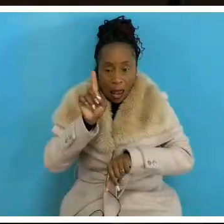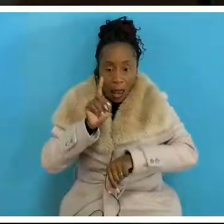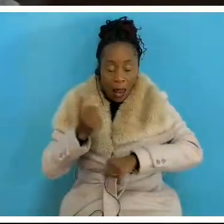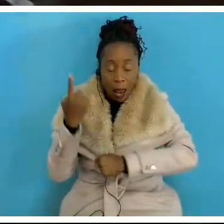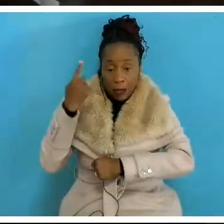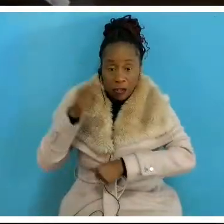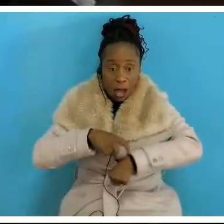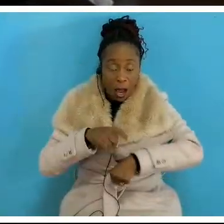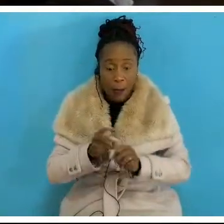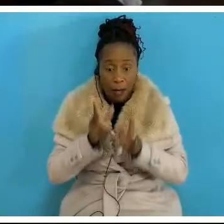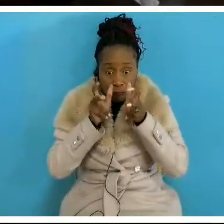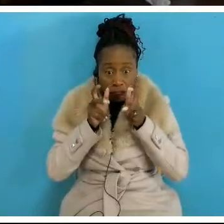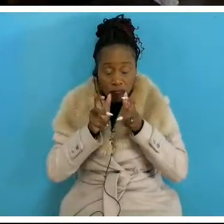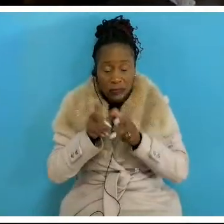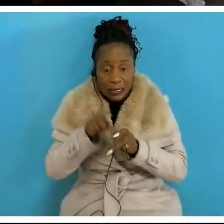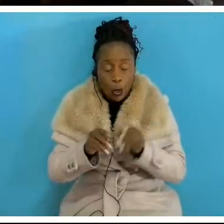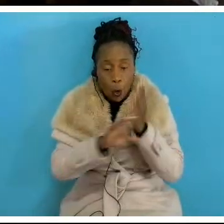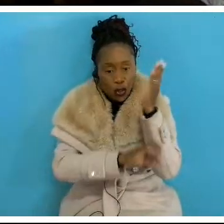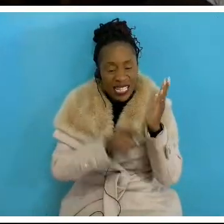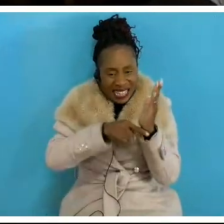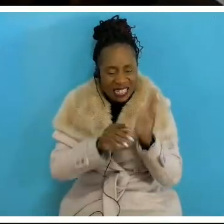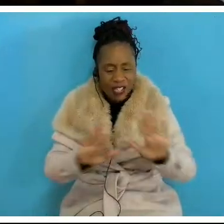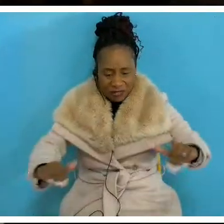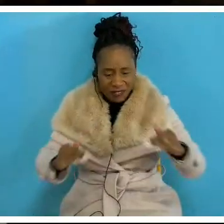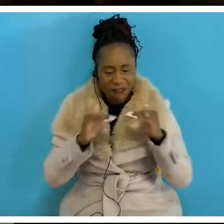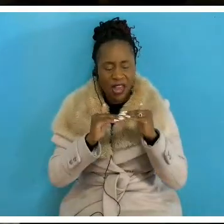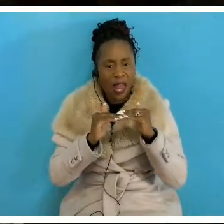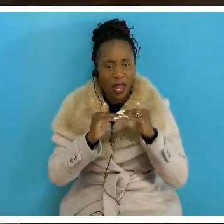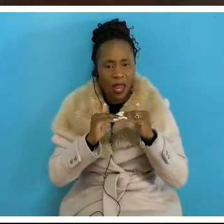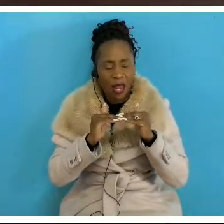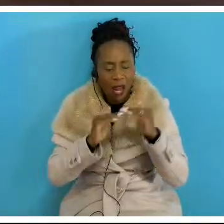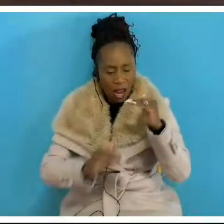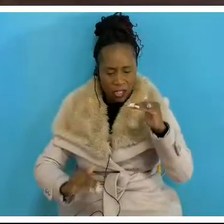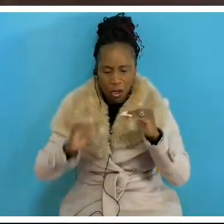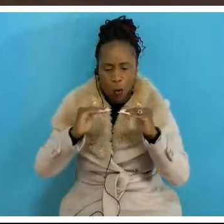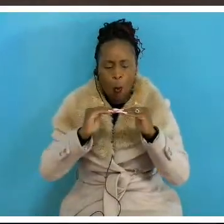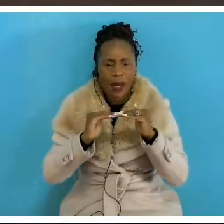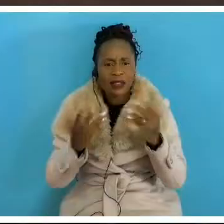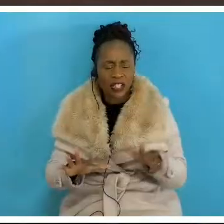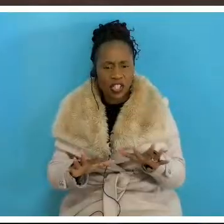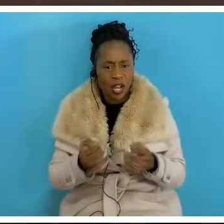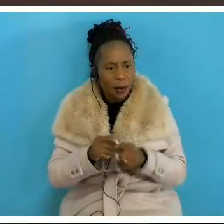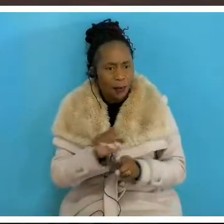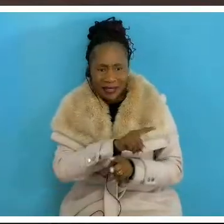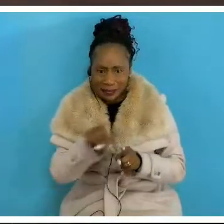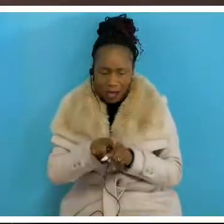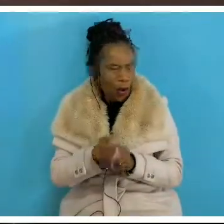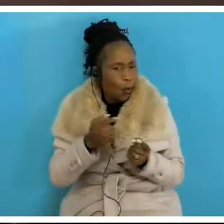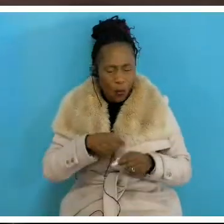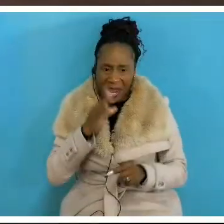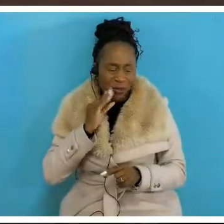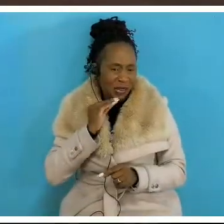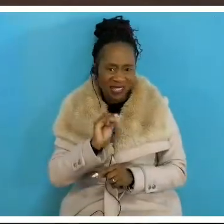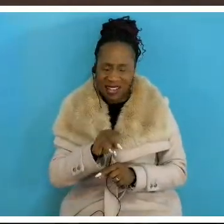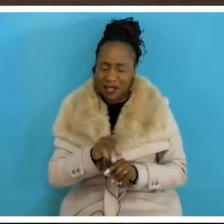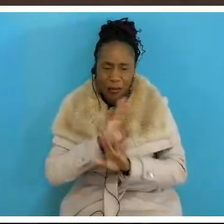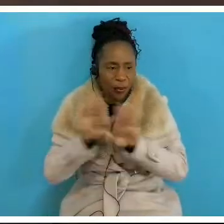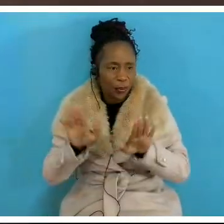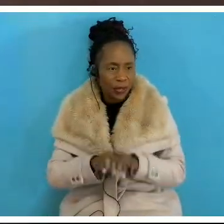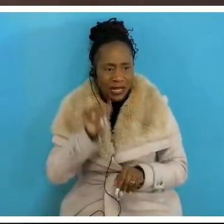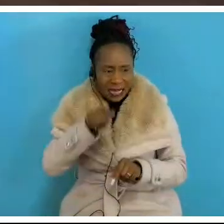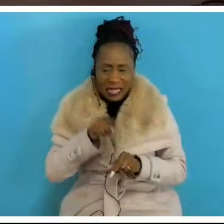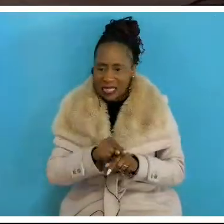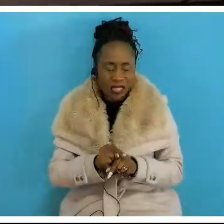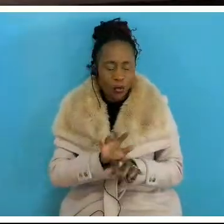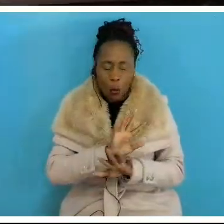constitution, it was fair and there was equality in it. But that is not what we're experiencing here. In fact, This is not what